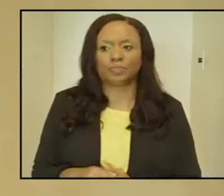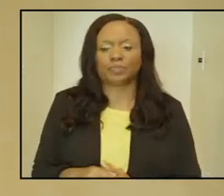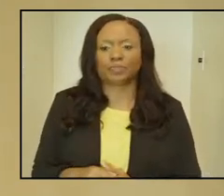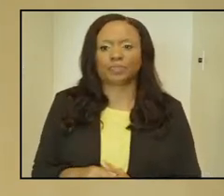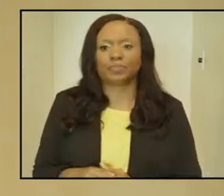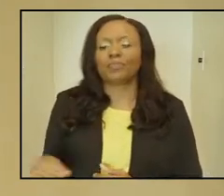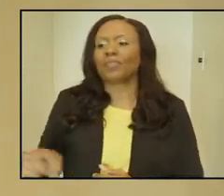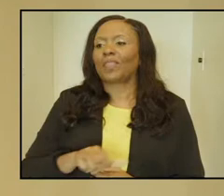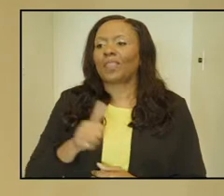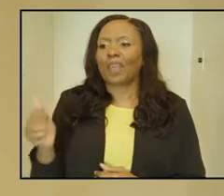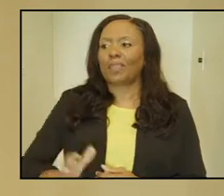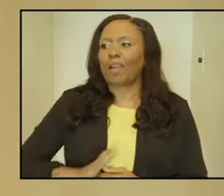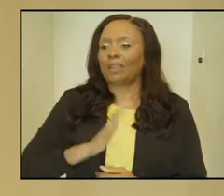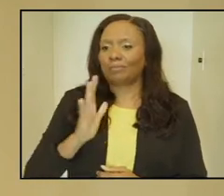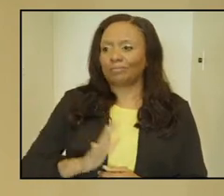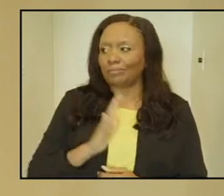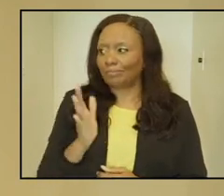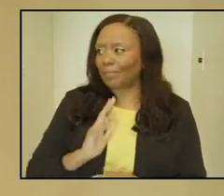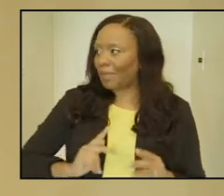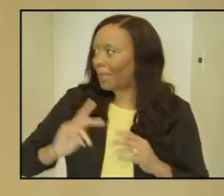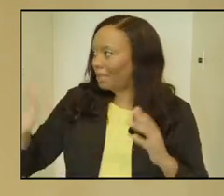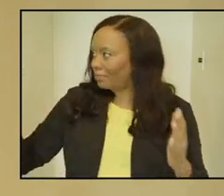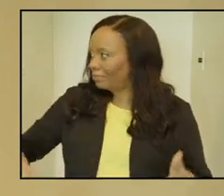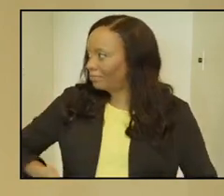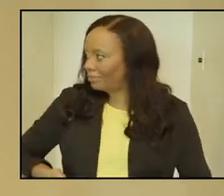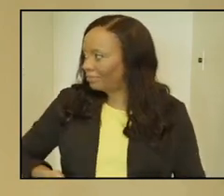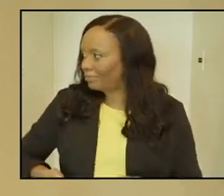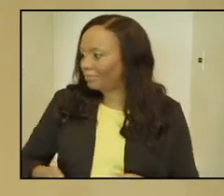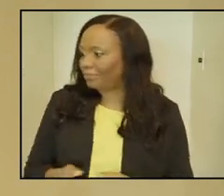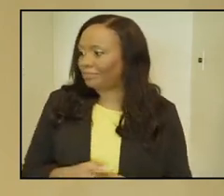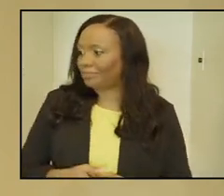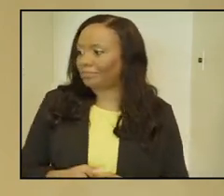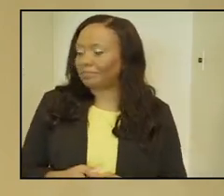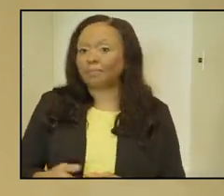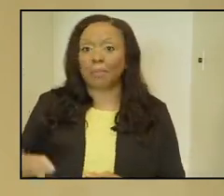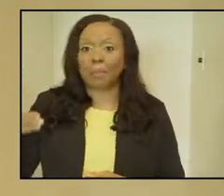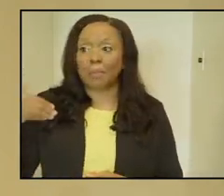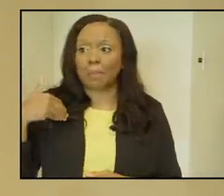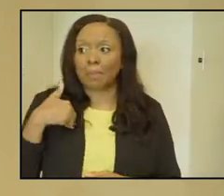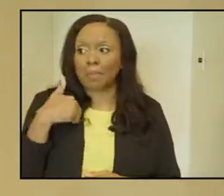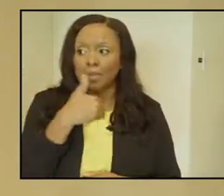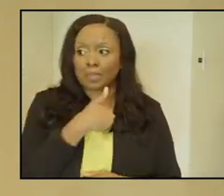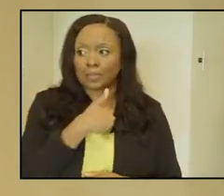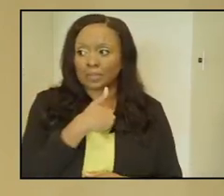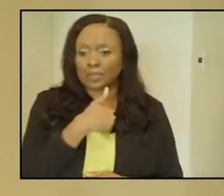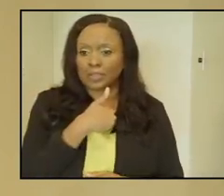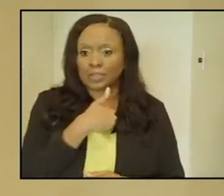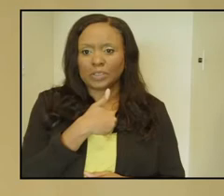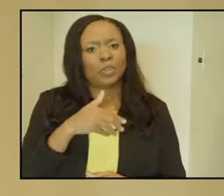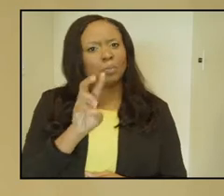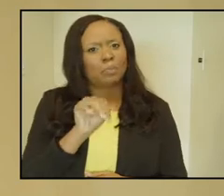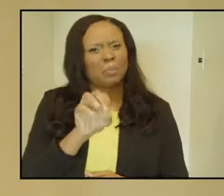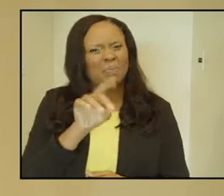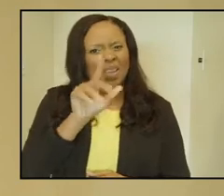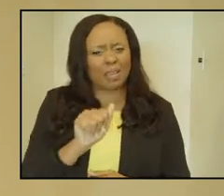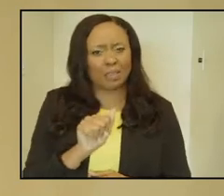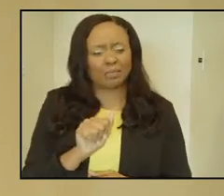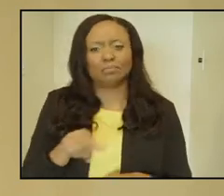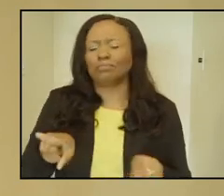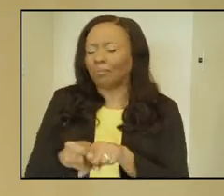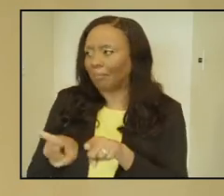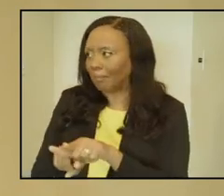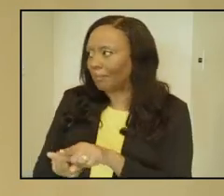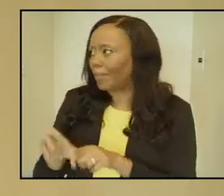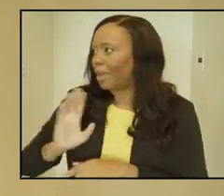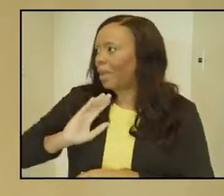other distinguished guests, members of the media, as well